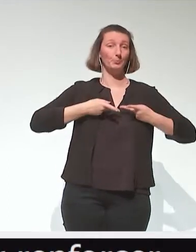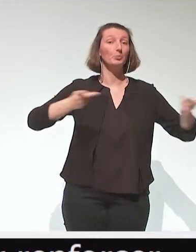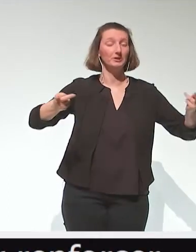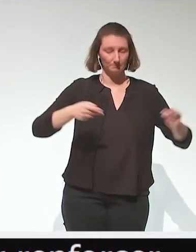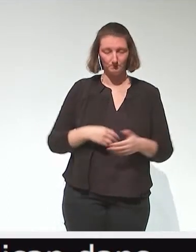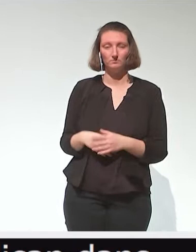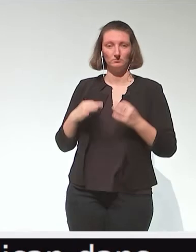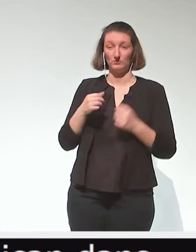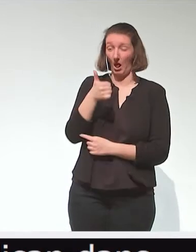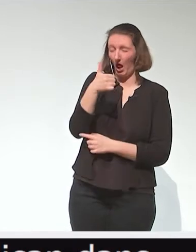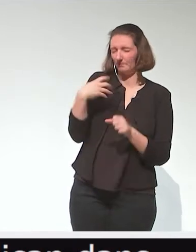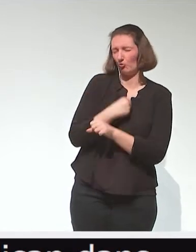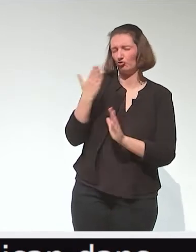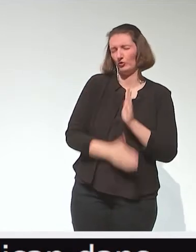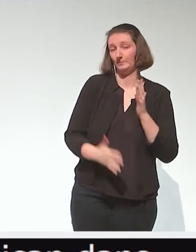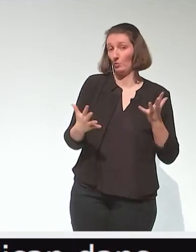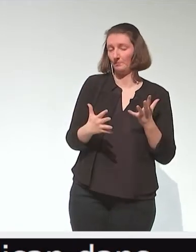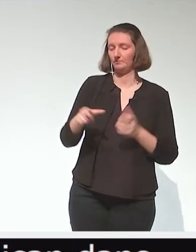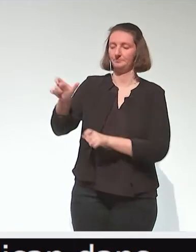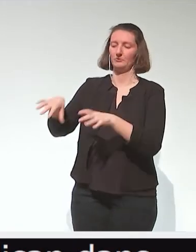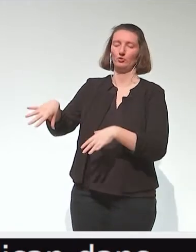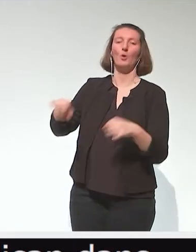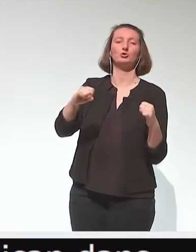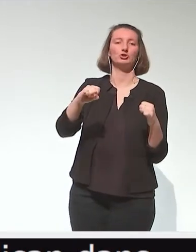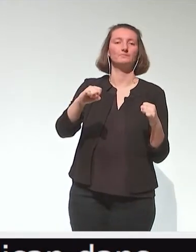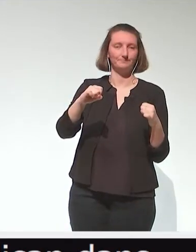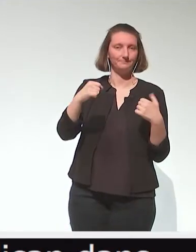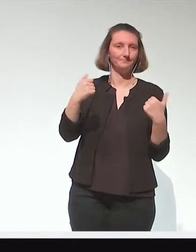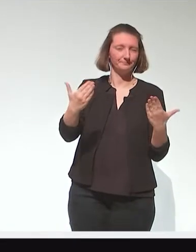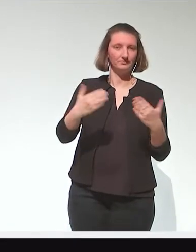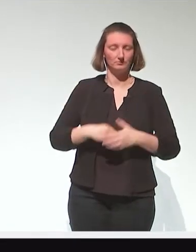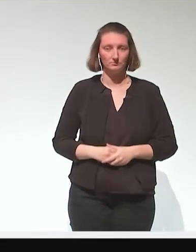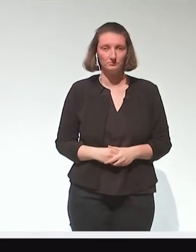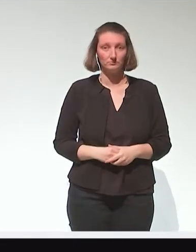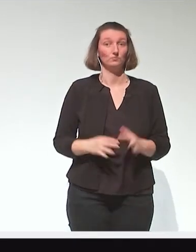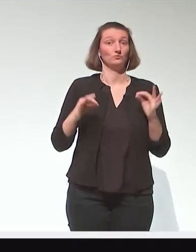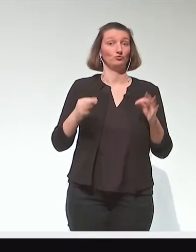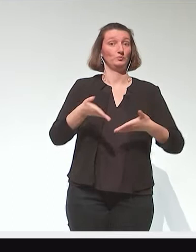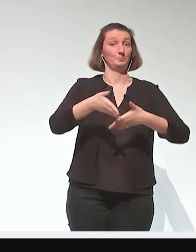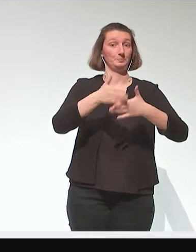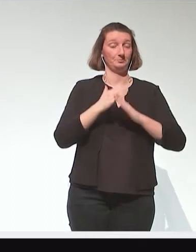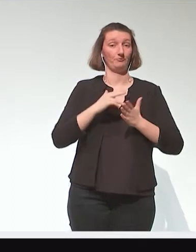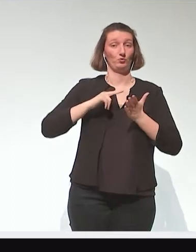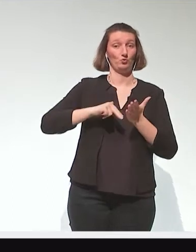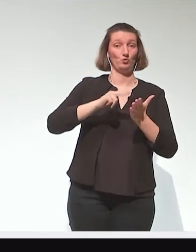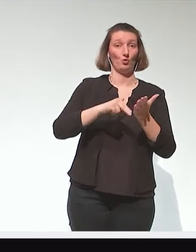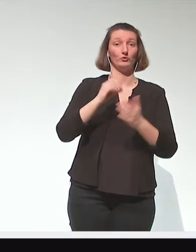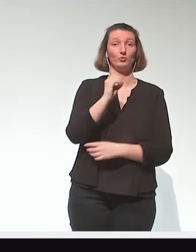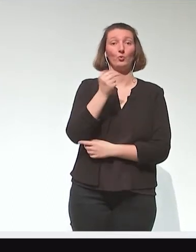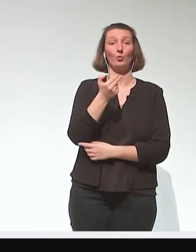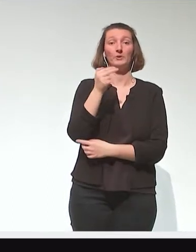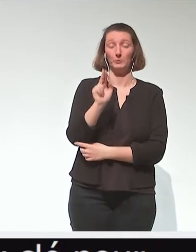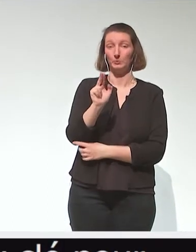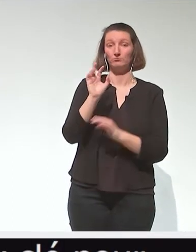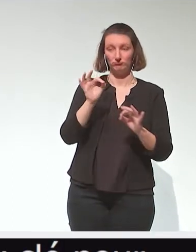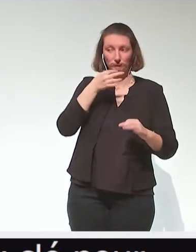of the things that is at issue here in this inclusion is employment for the disabled. As the United